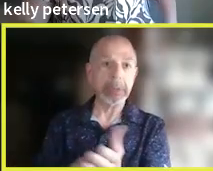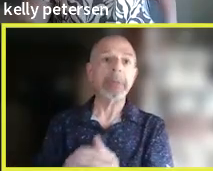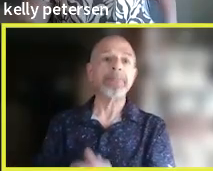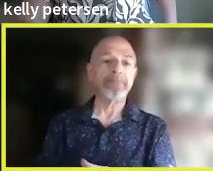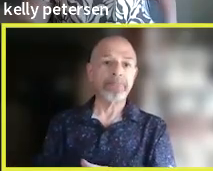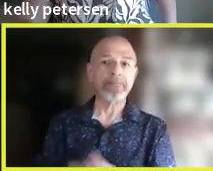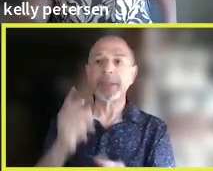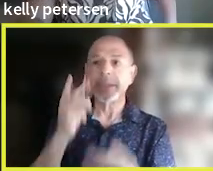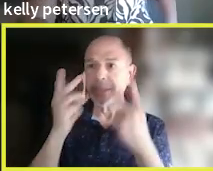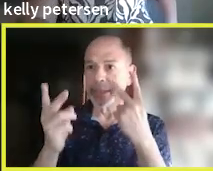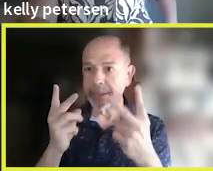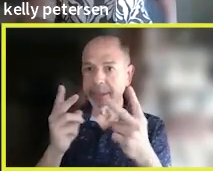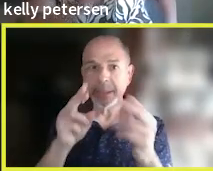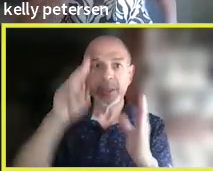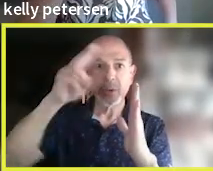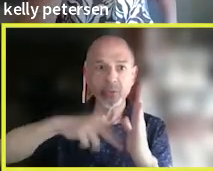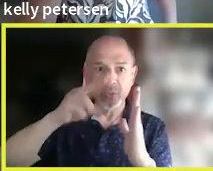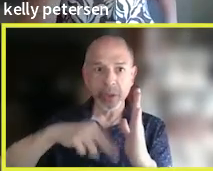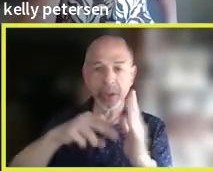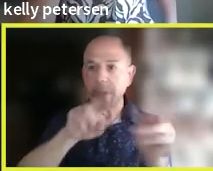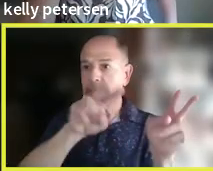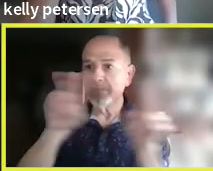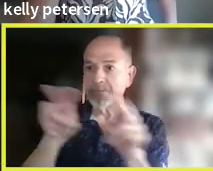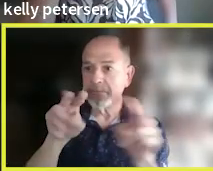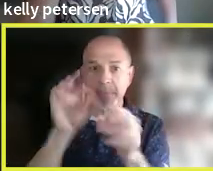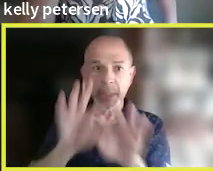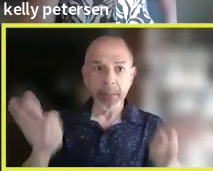of that epic song. So it'll be cool.